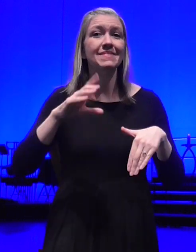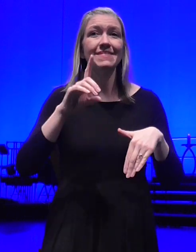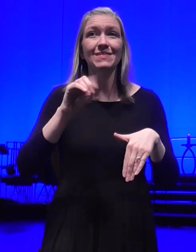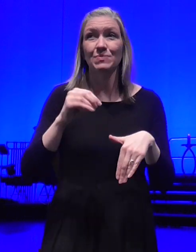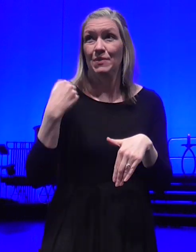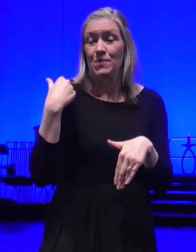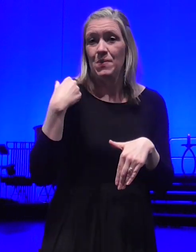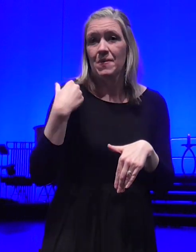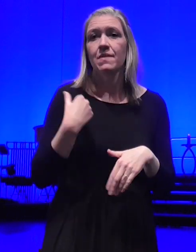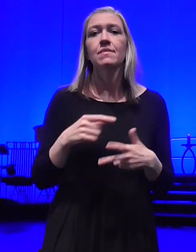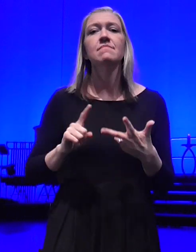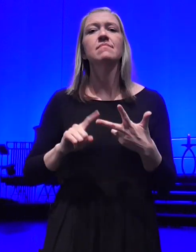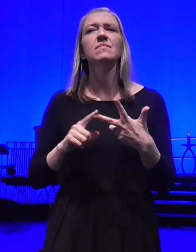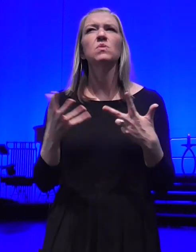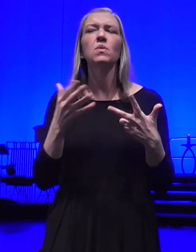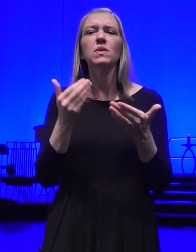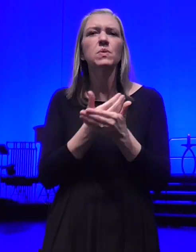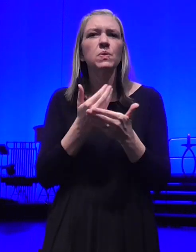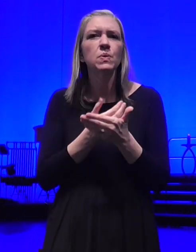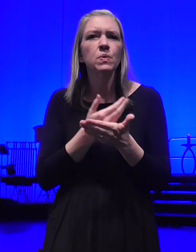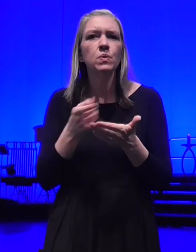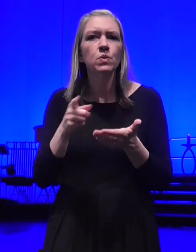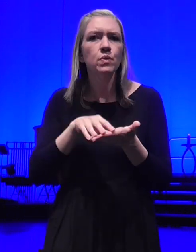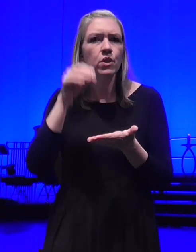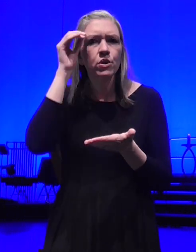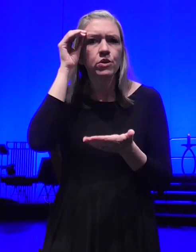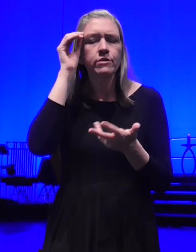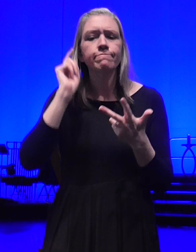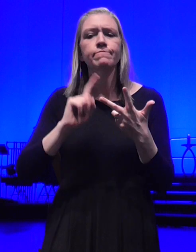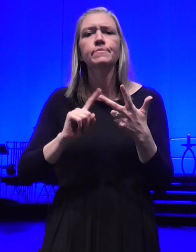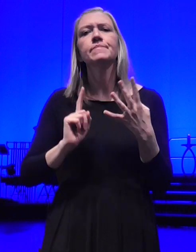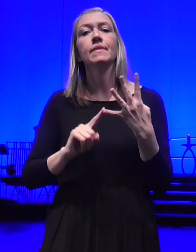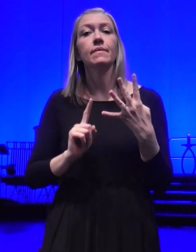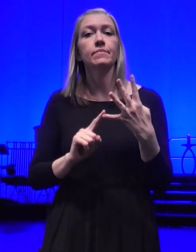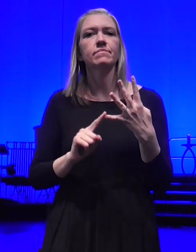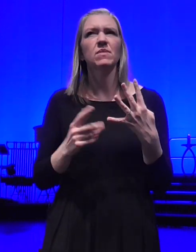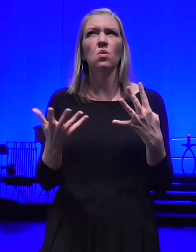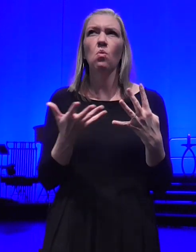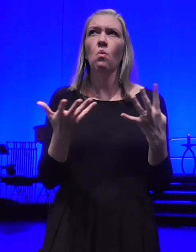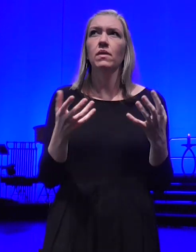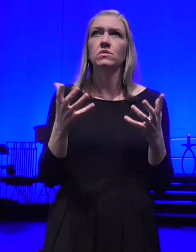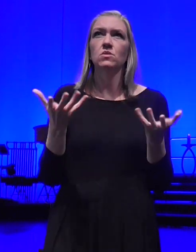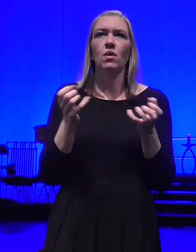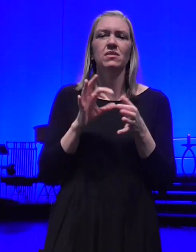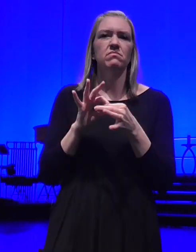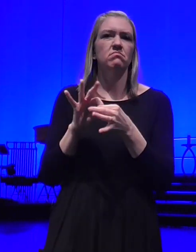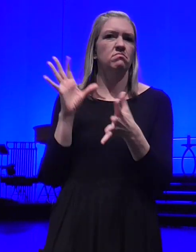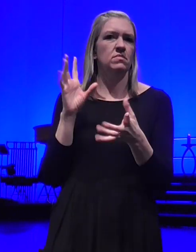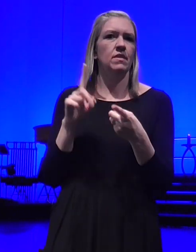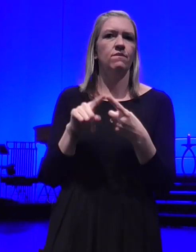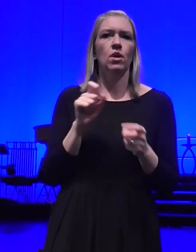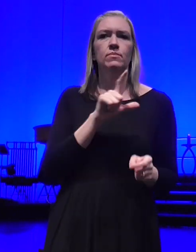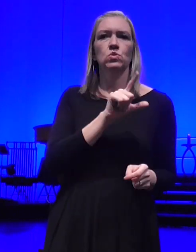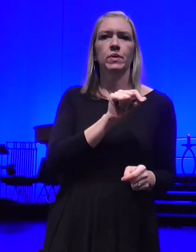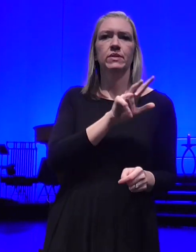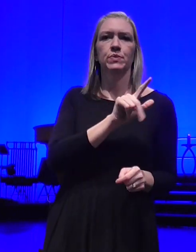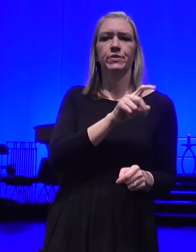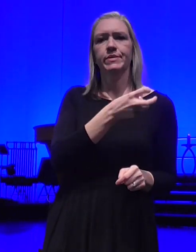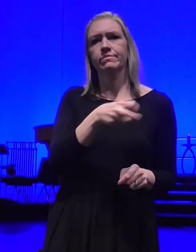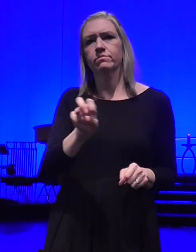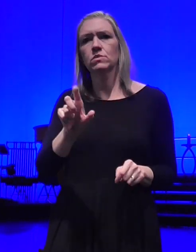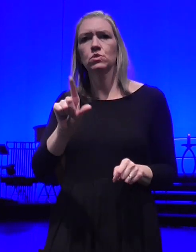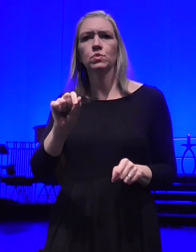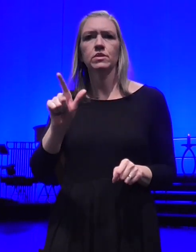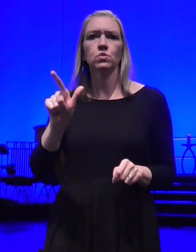things did you learn? And finally, what do you want to shed from 2023 as you enter